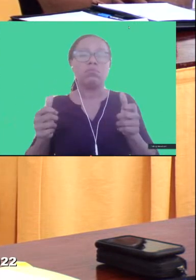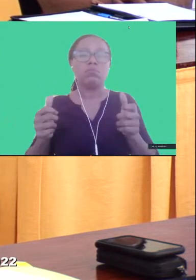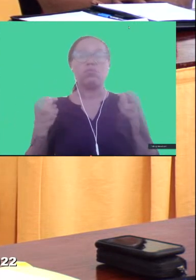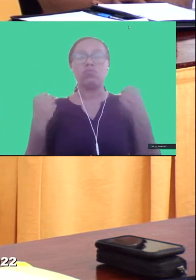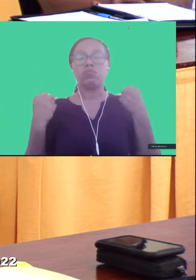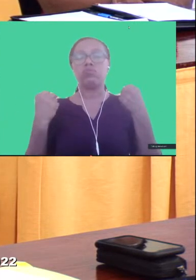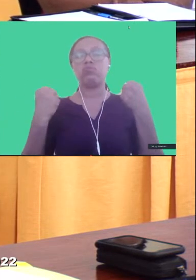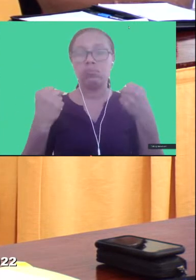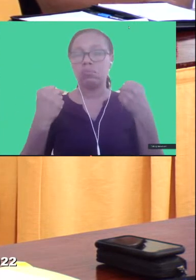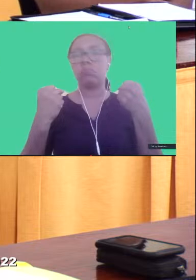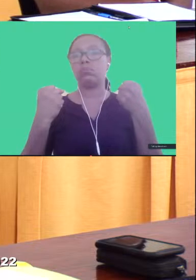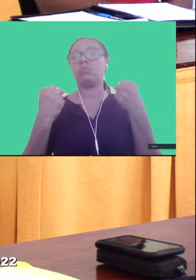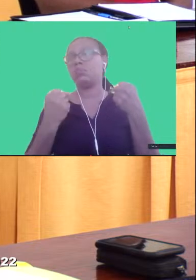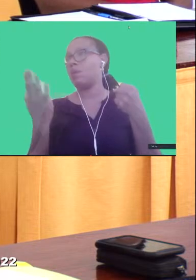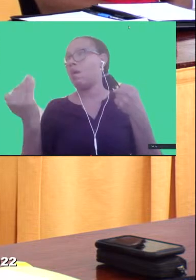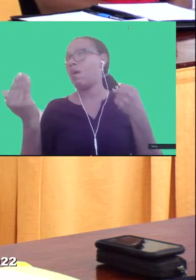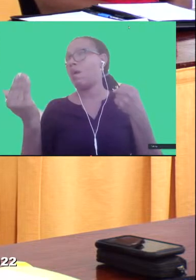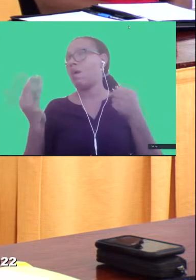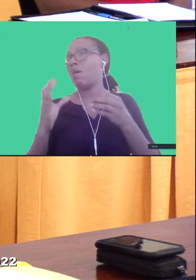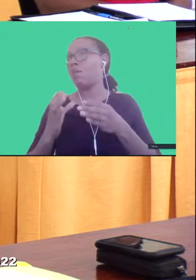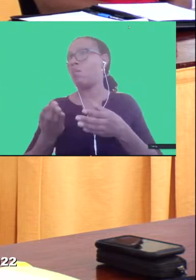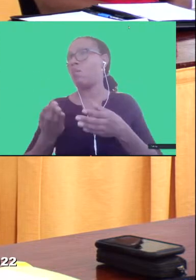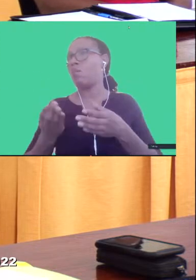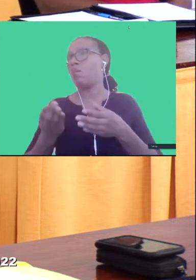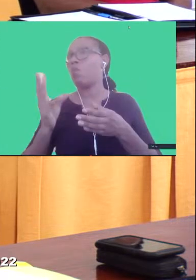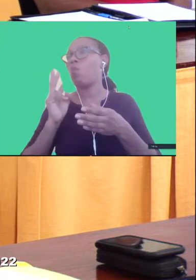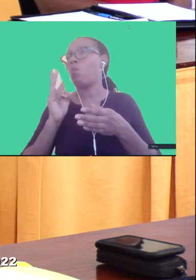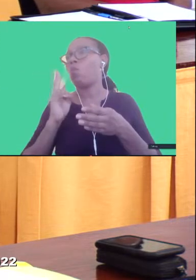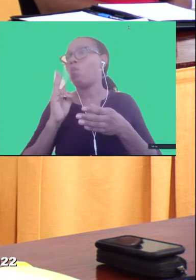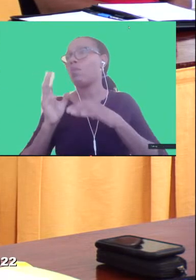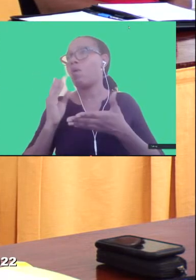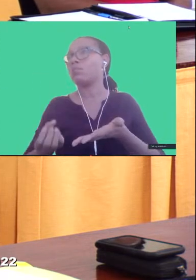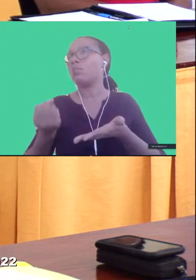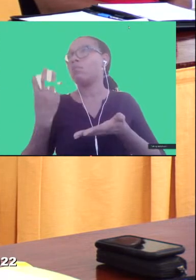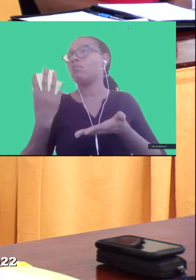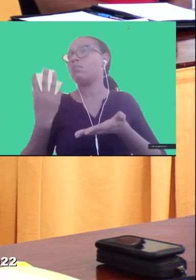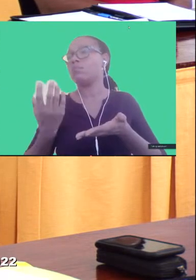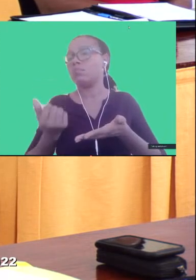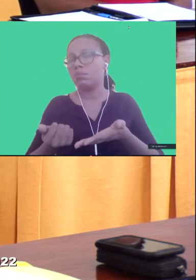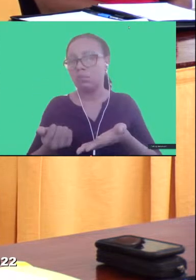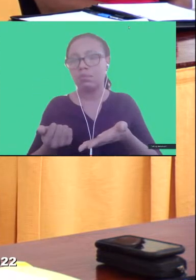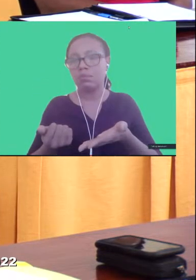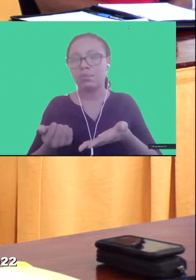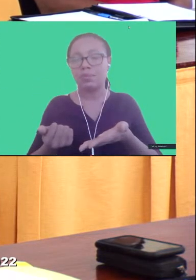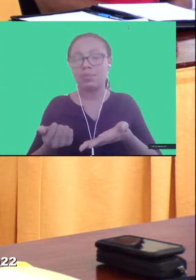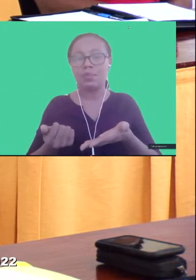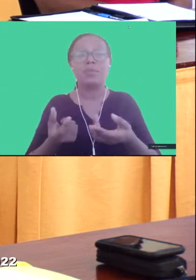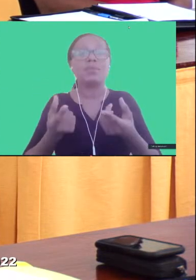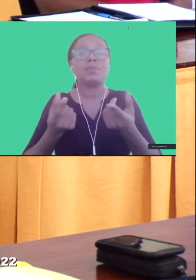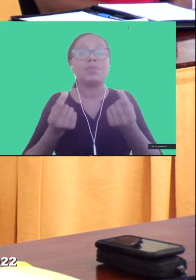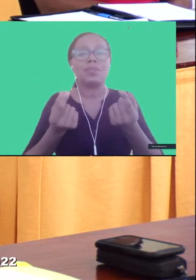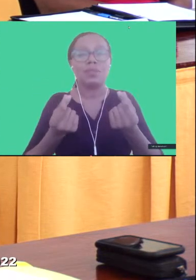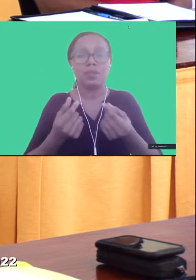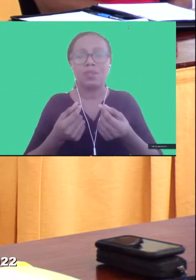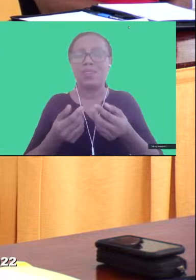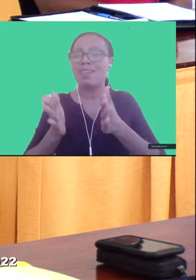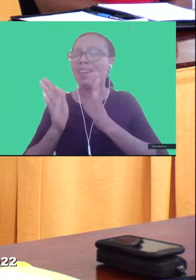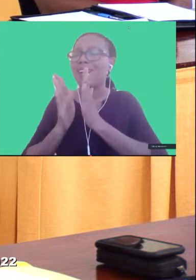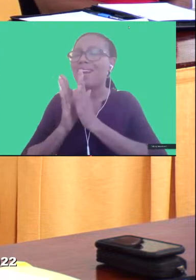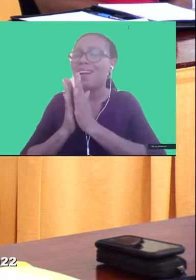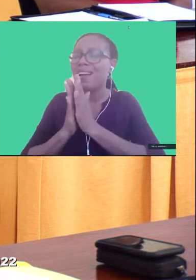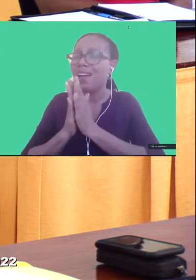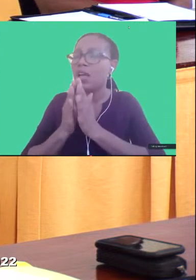are asking people to earn a living. They begin by arriving on site